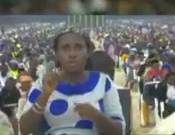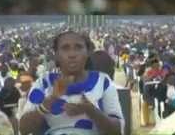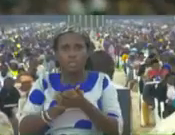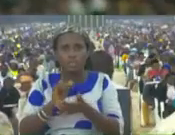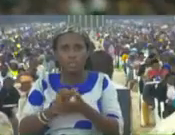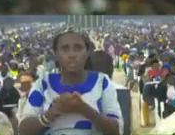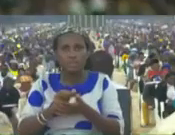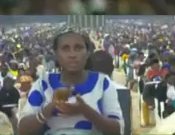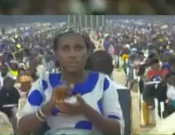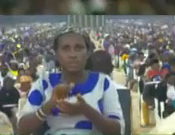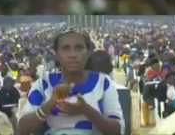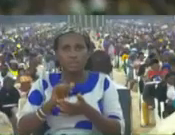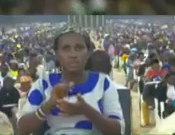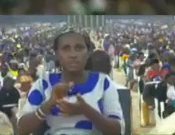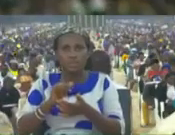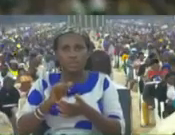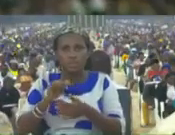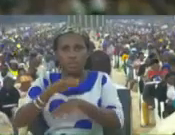for an offering.